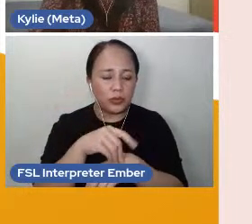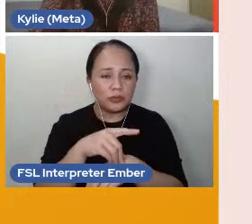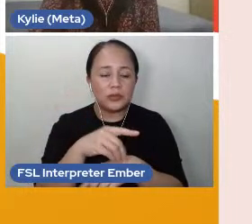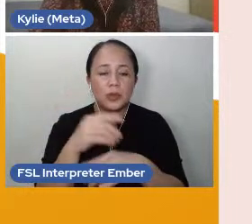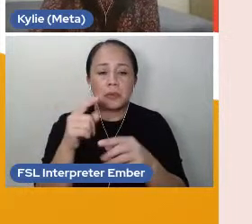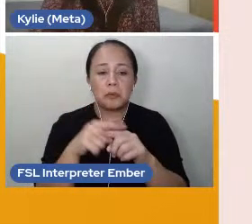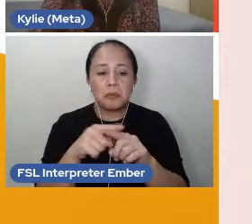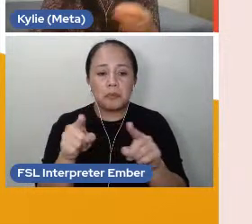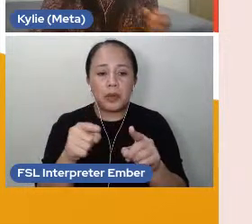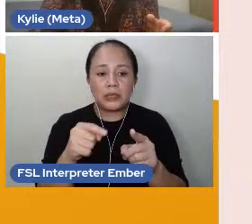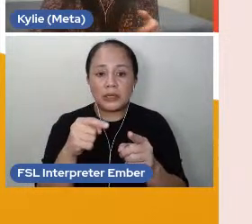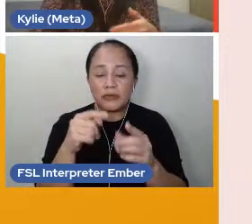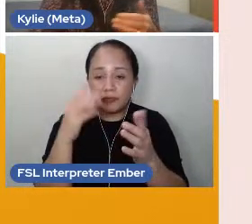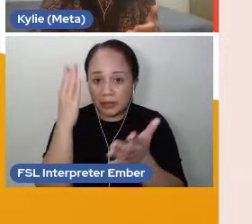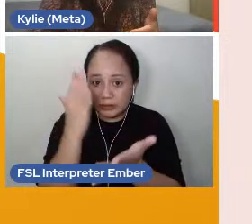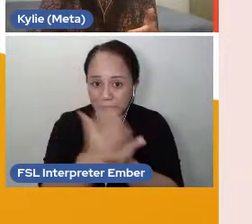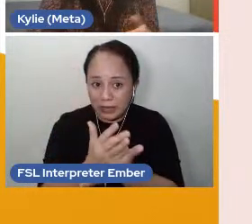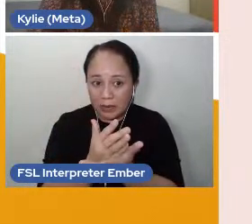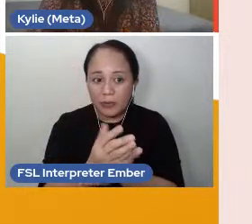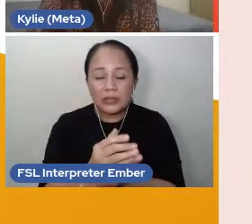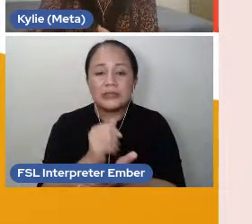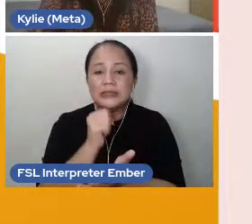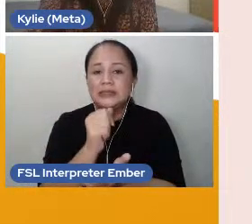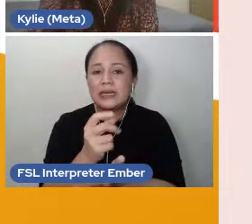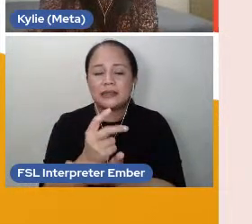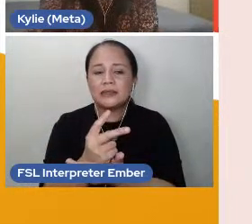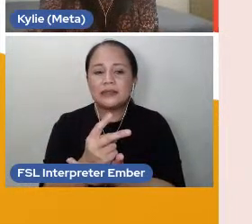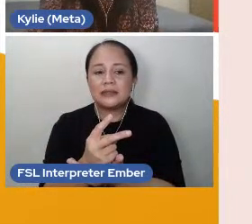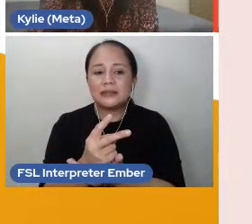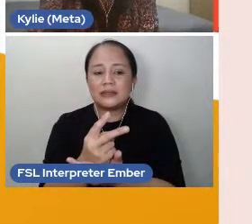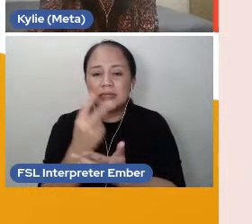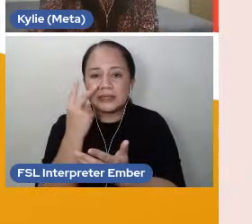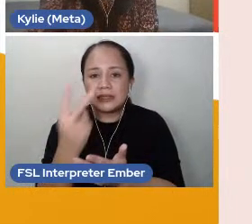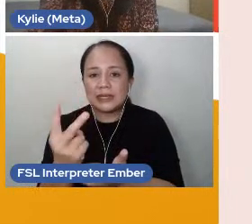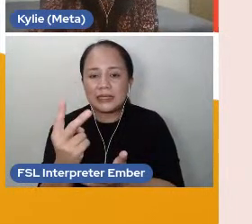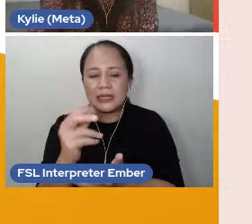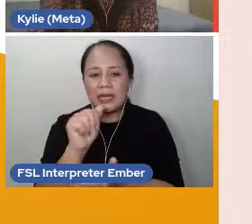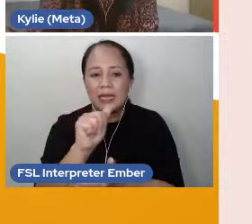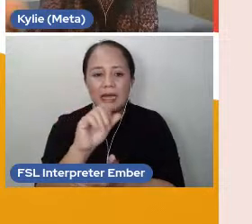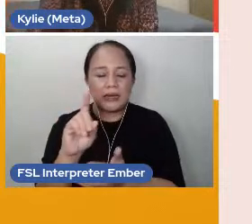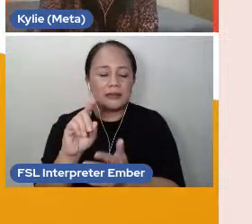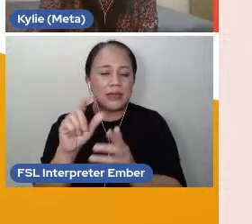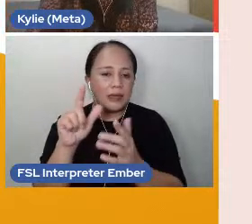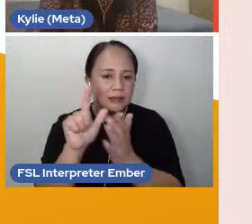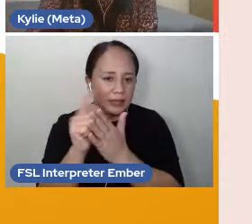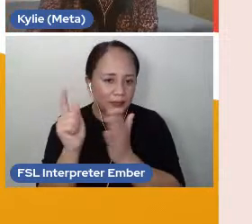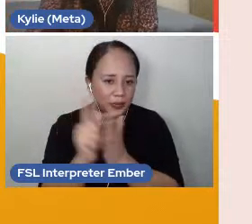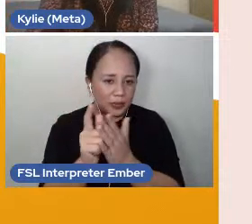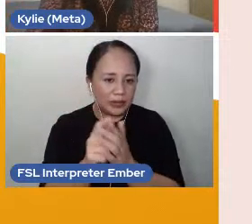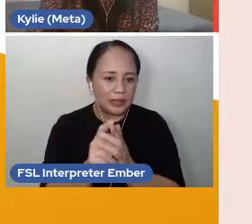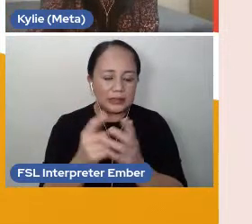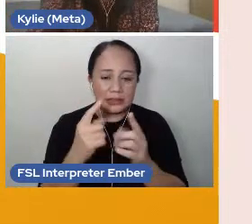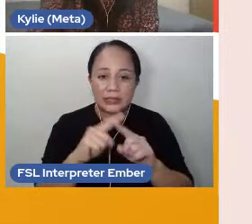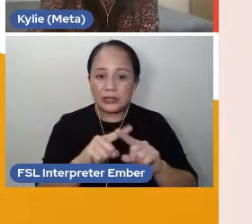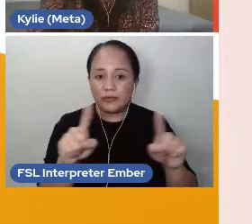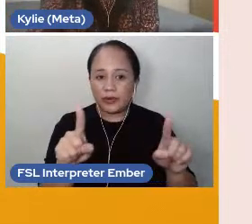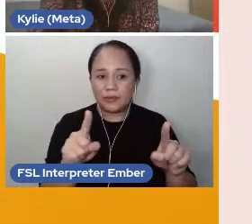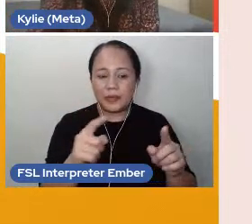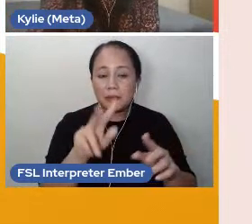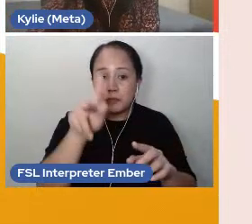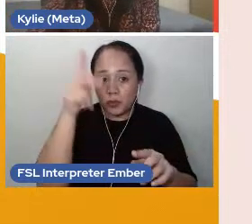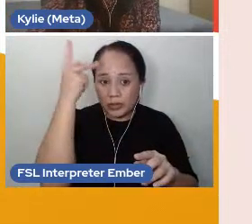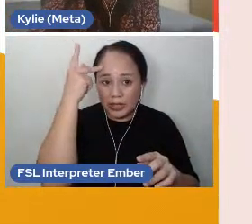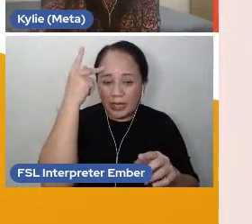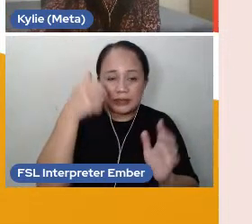ads stop running, then they will no longer be visible in the ad library. And this is the difference between political